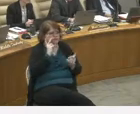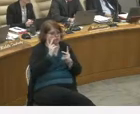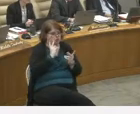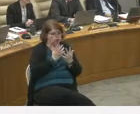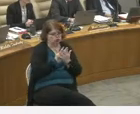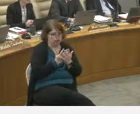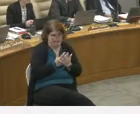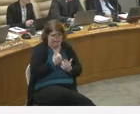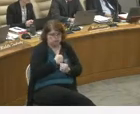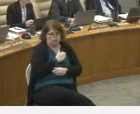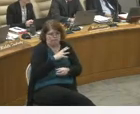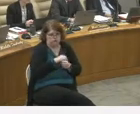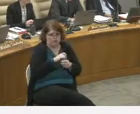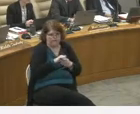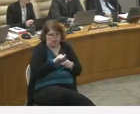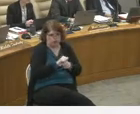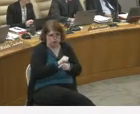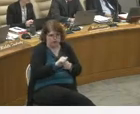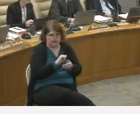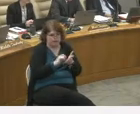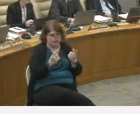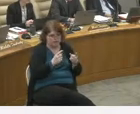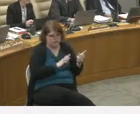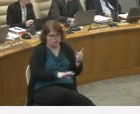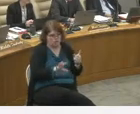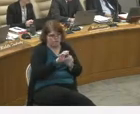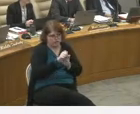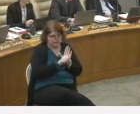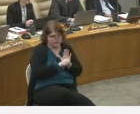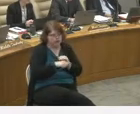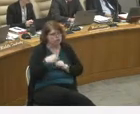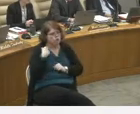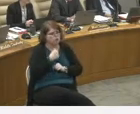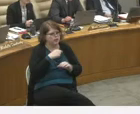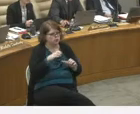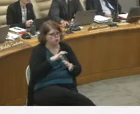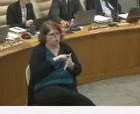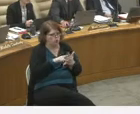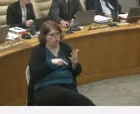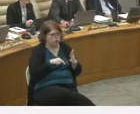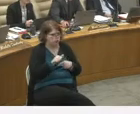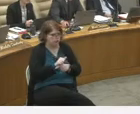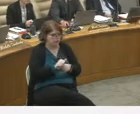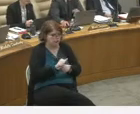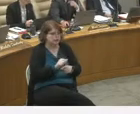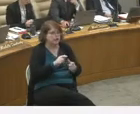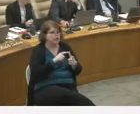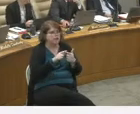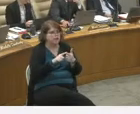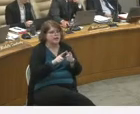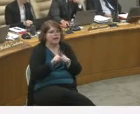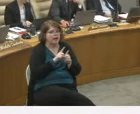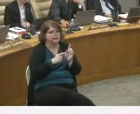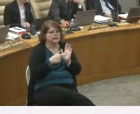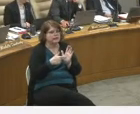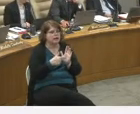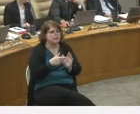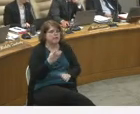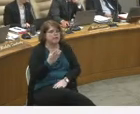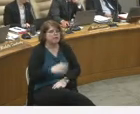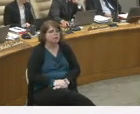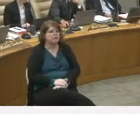involved in the vision screening training that's that's going on across the state we conduct those trainings and then as as an example